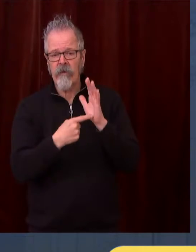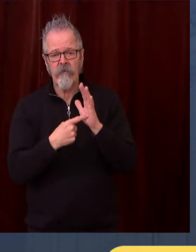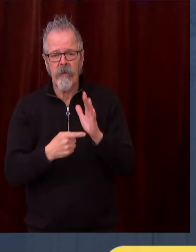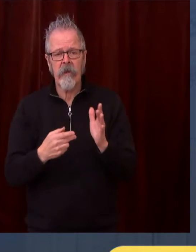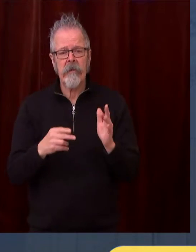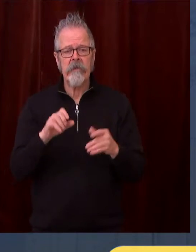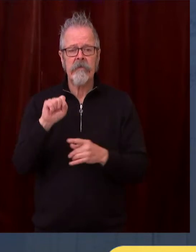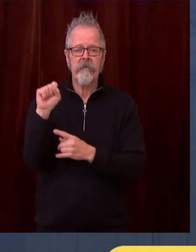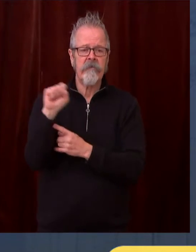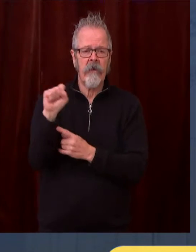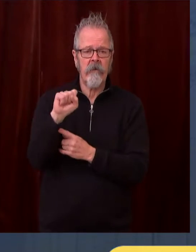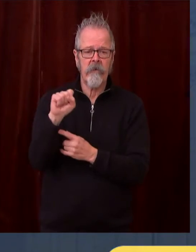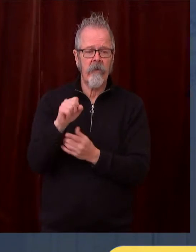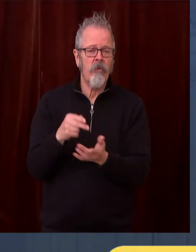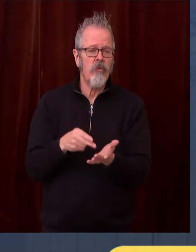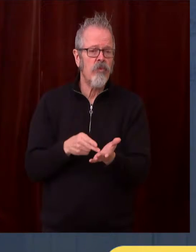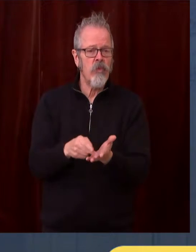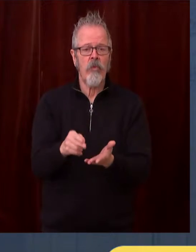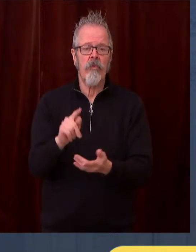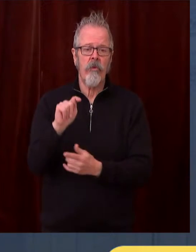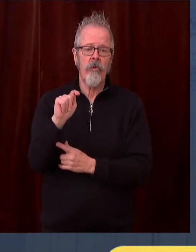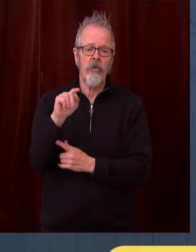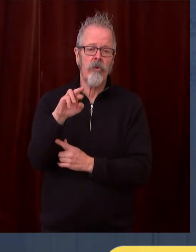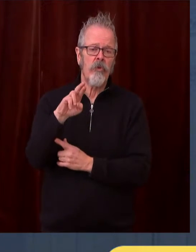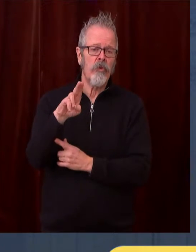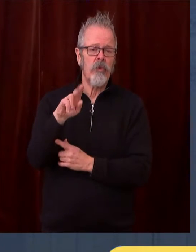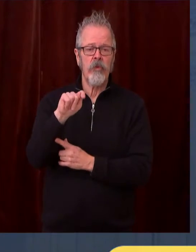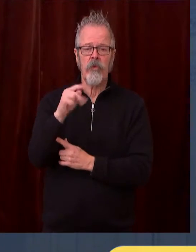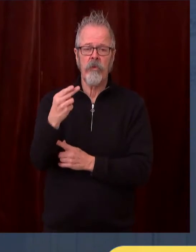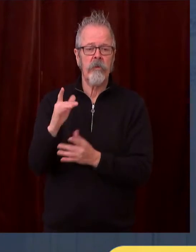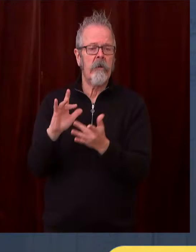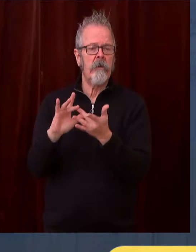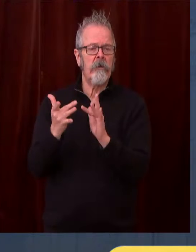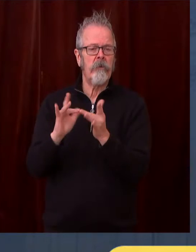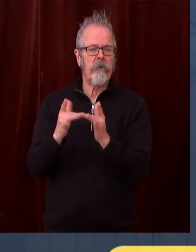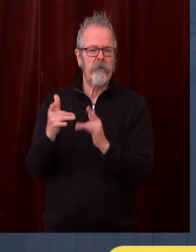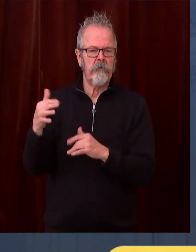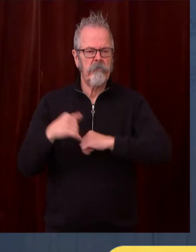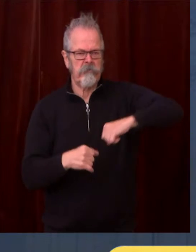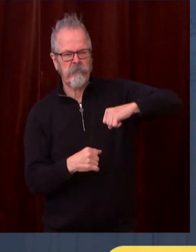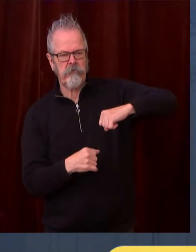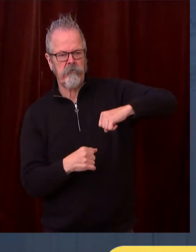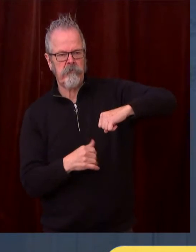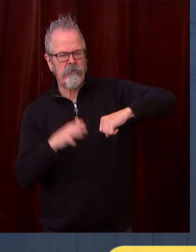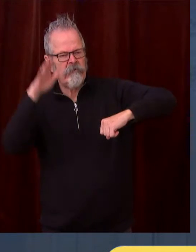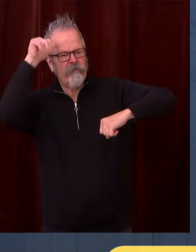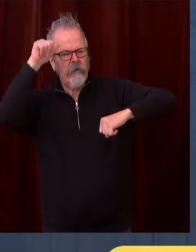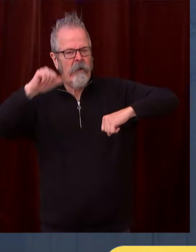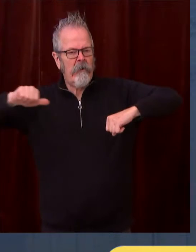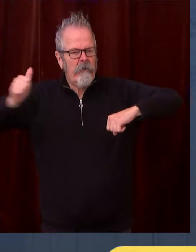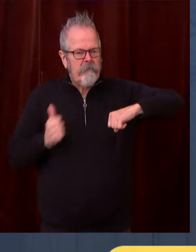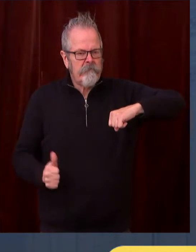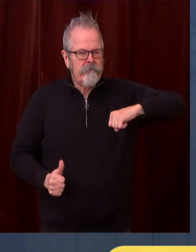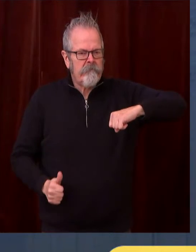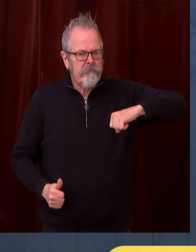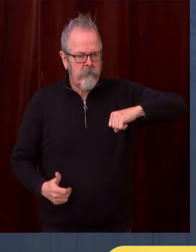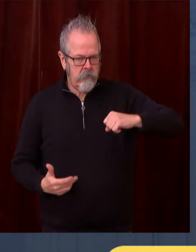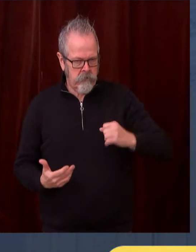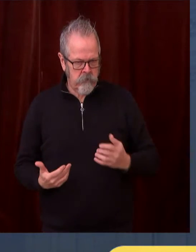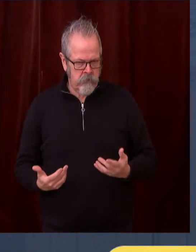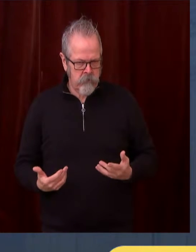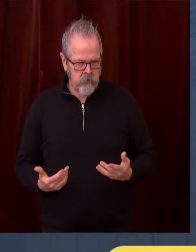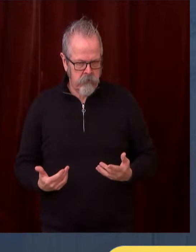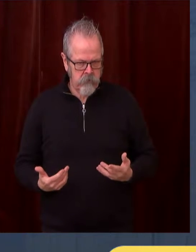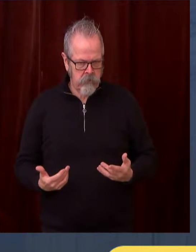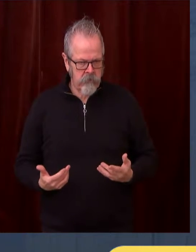about is, will employers be able to force their employees to